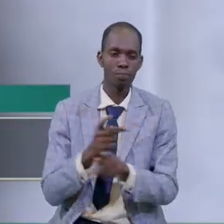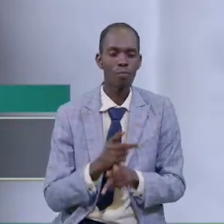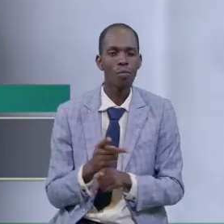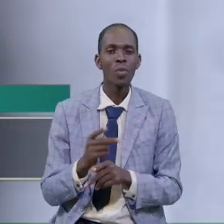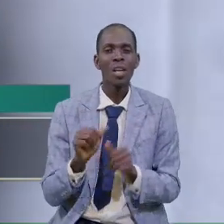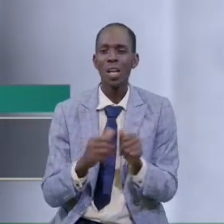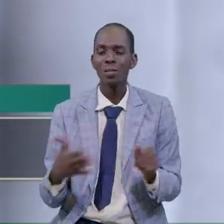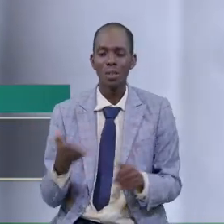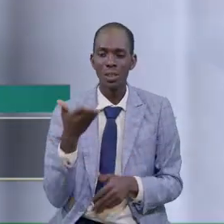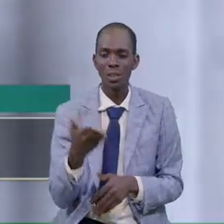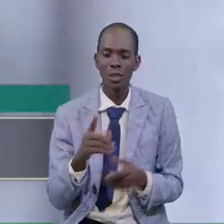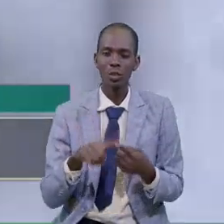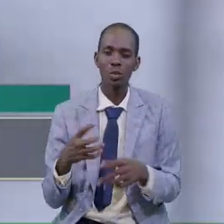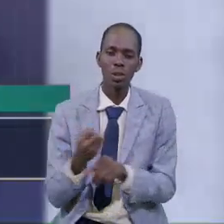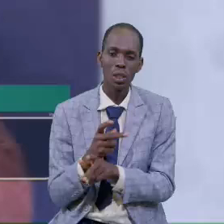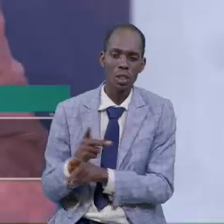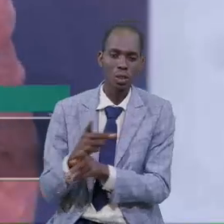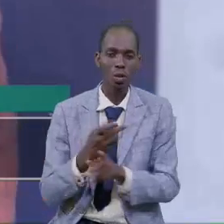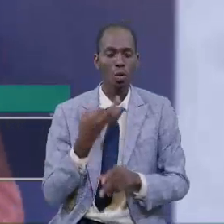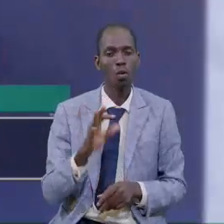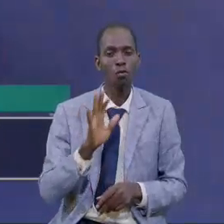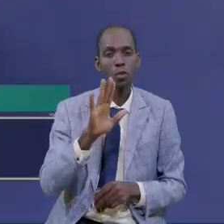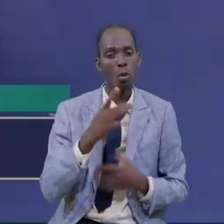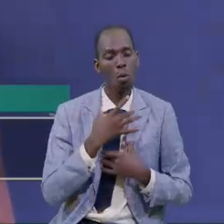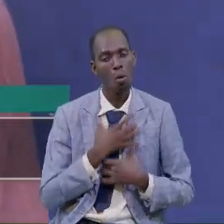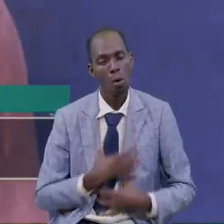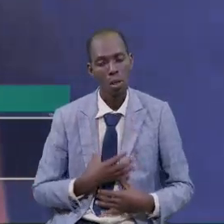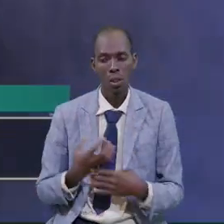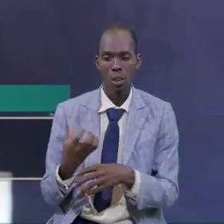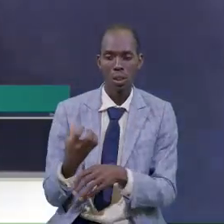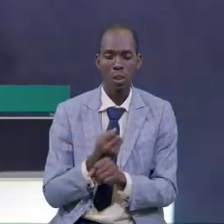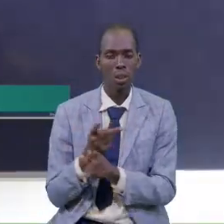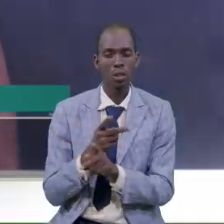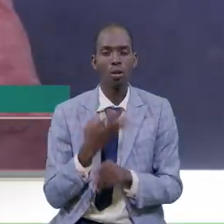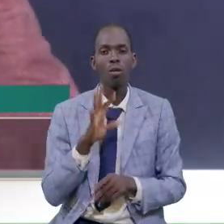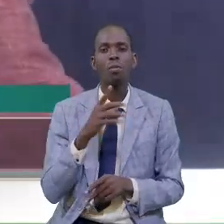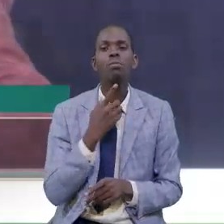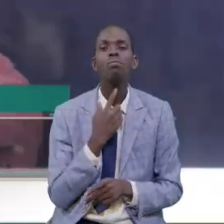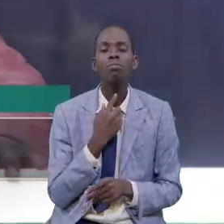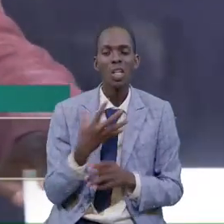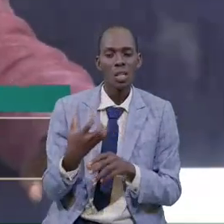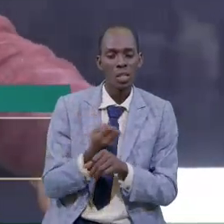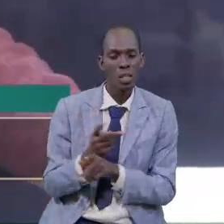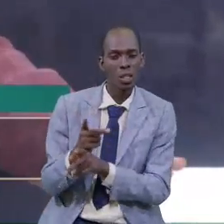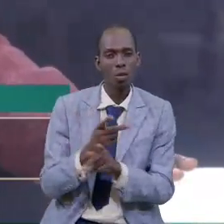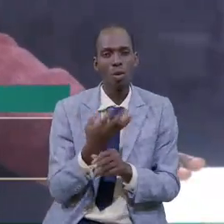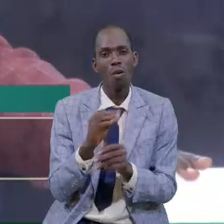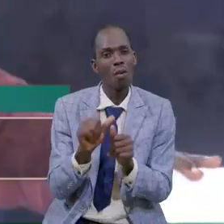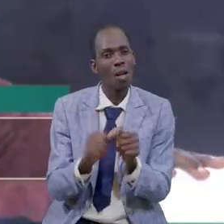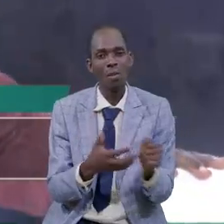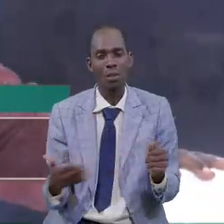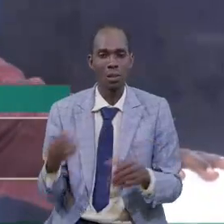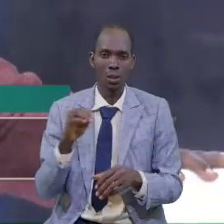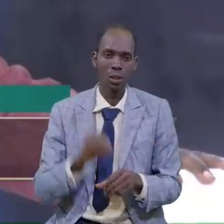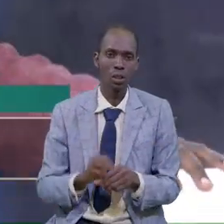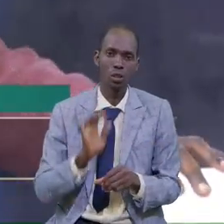take care of your hunger, and take care of yourselves. Take care of everything in life. We've turned